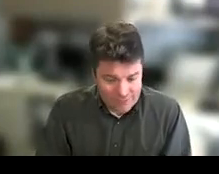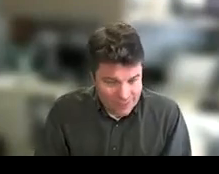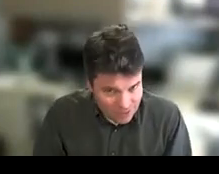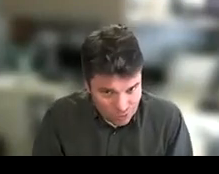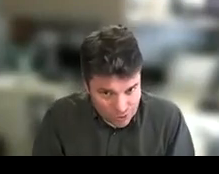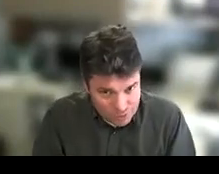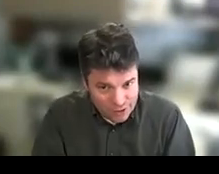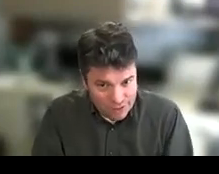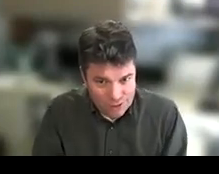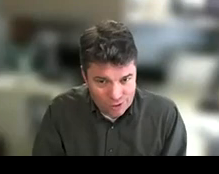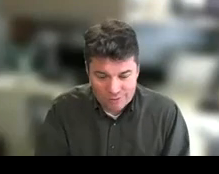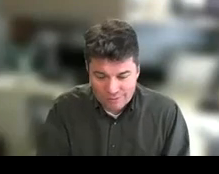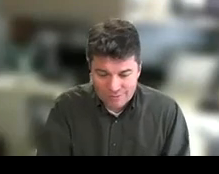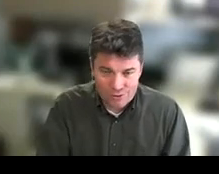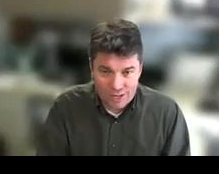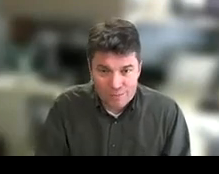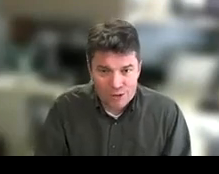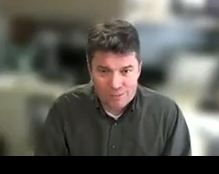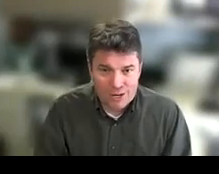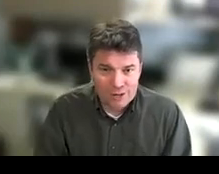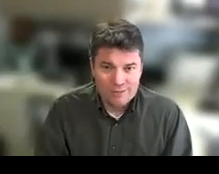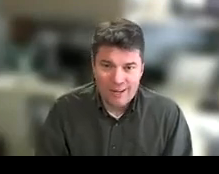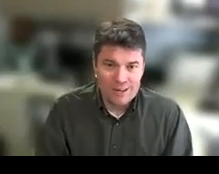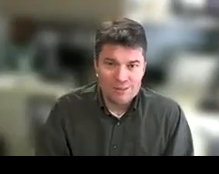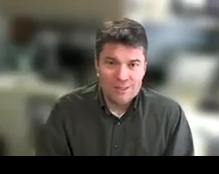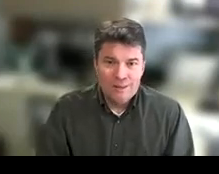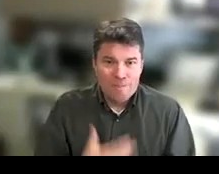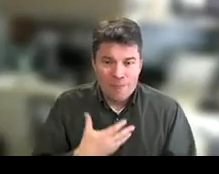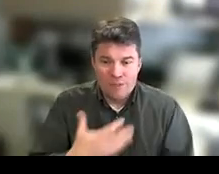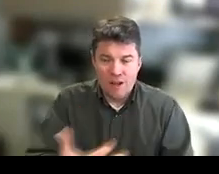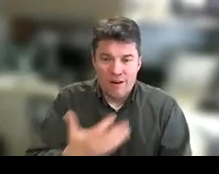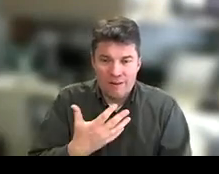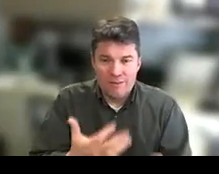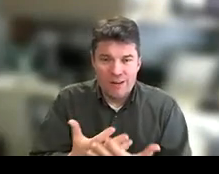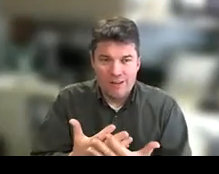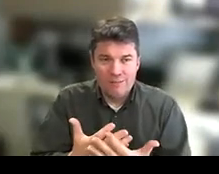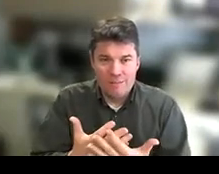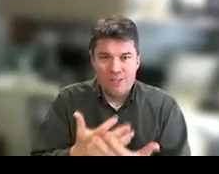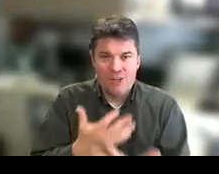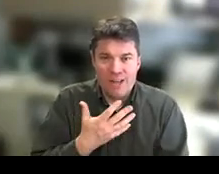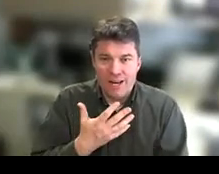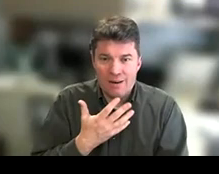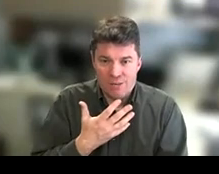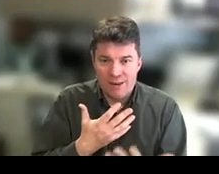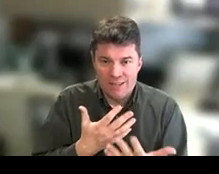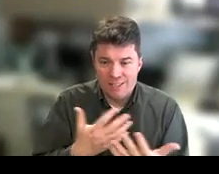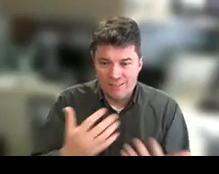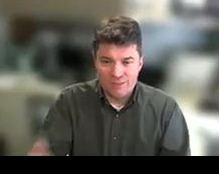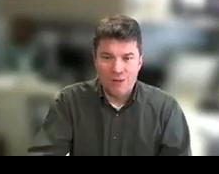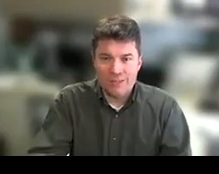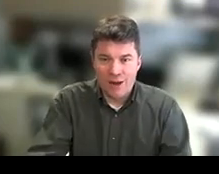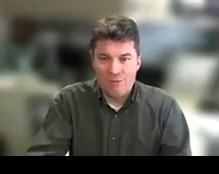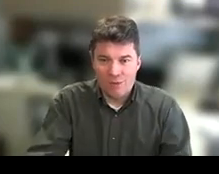I basically had to listen to speakers or to the computer speaker, and there was a lot of misunderstanding just